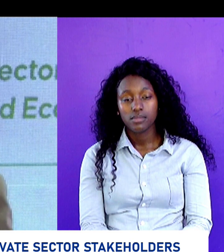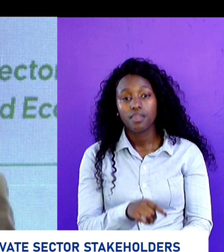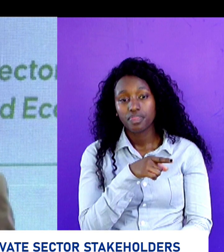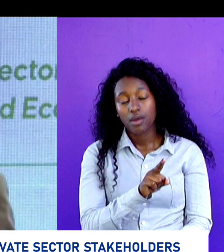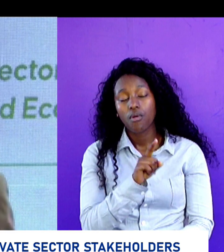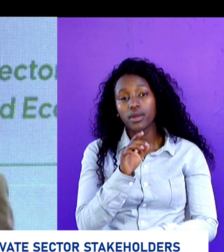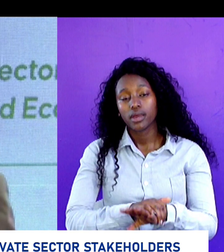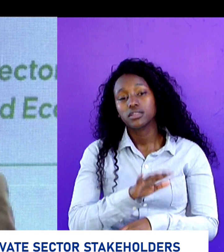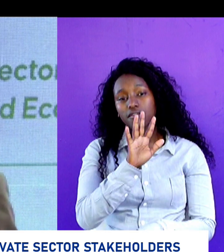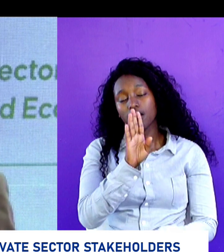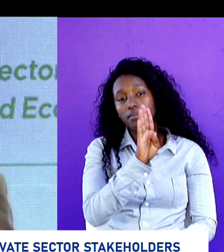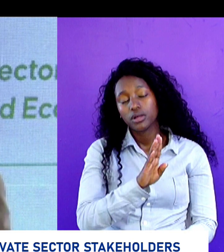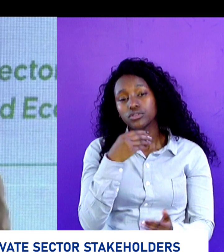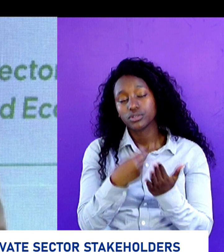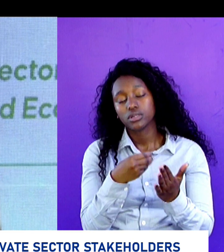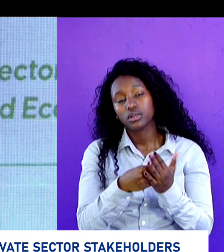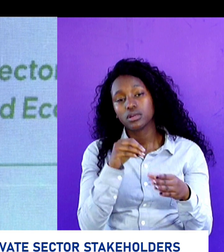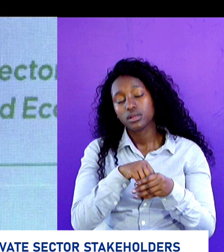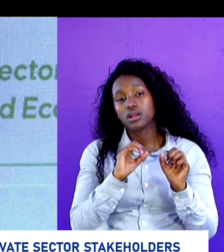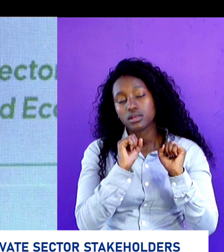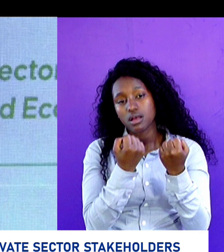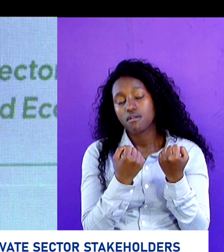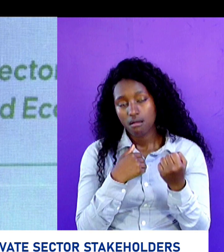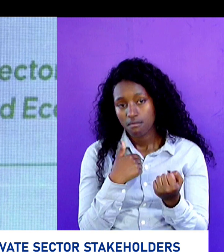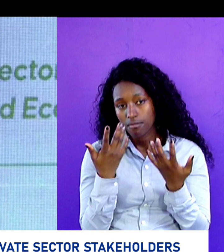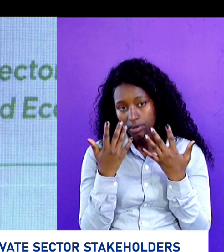5 billion shillings in savings.